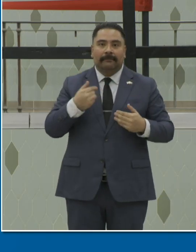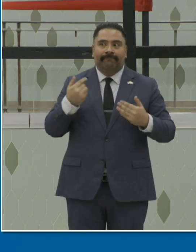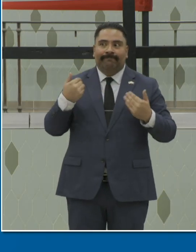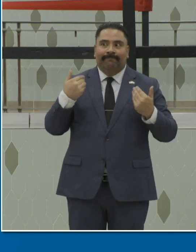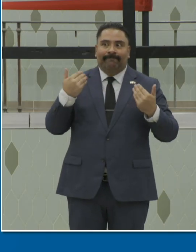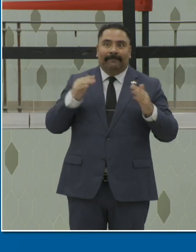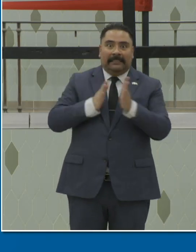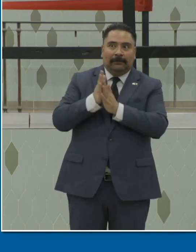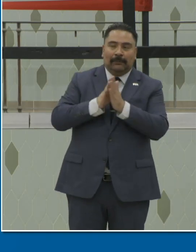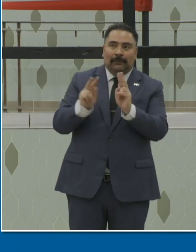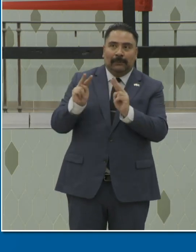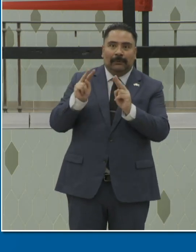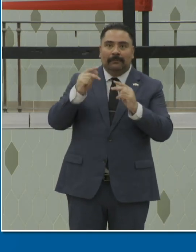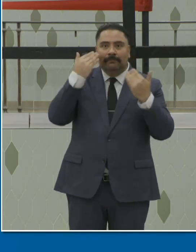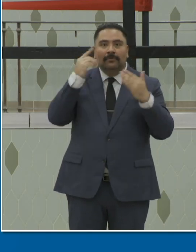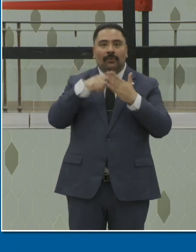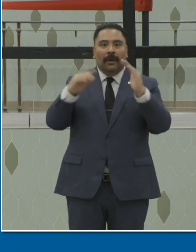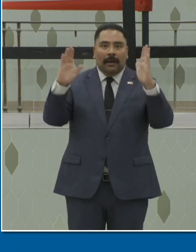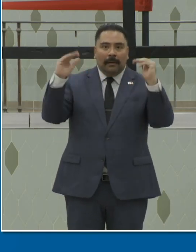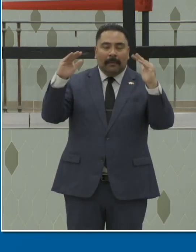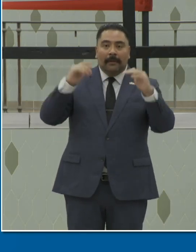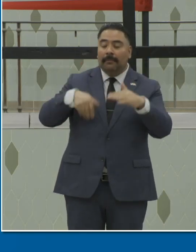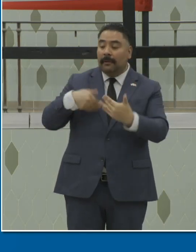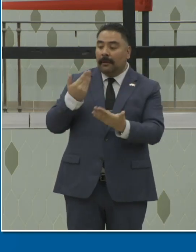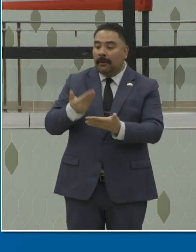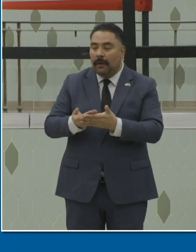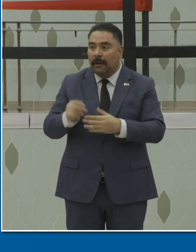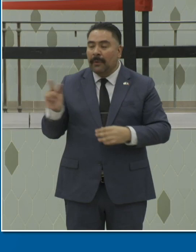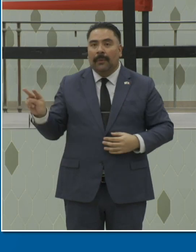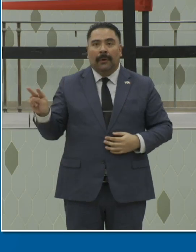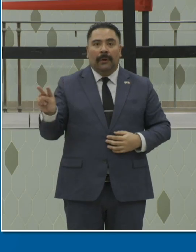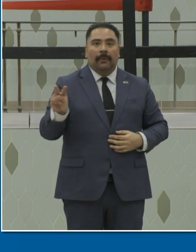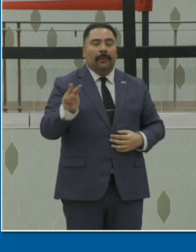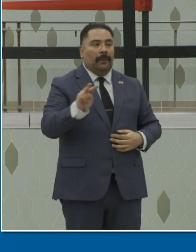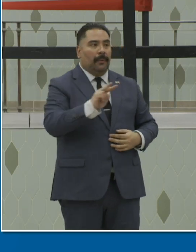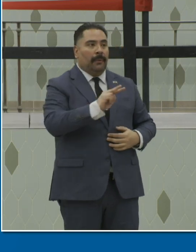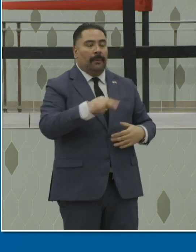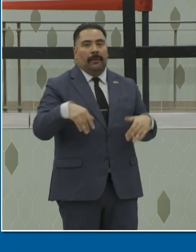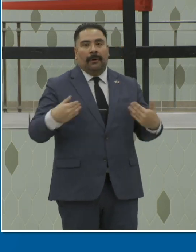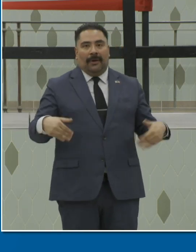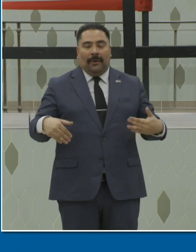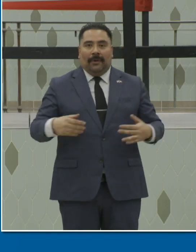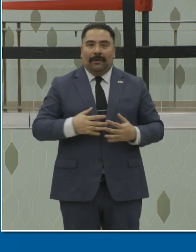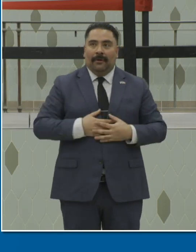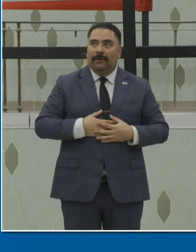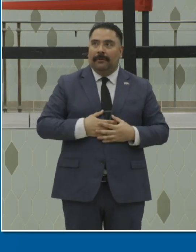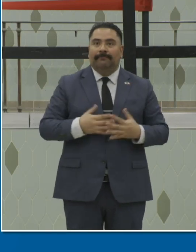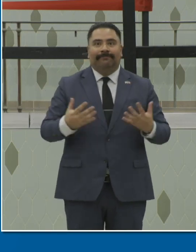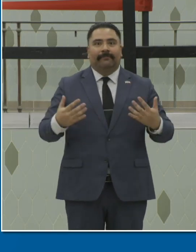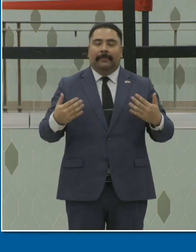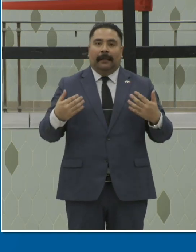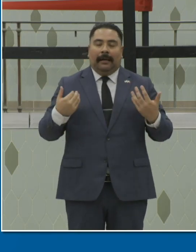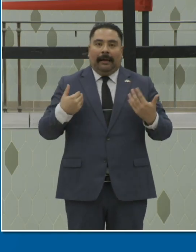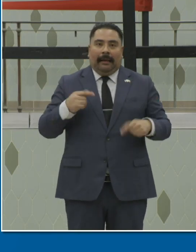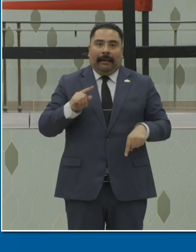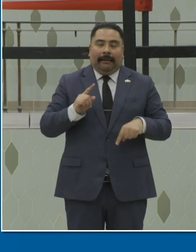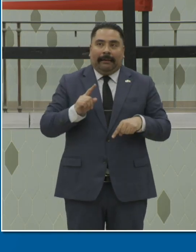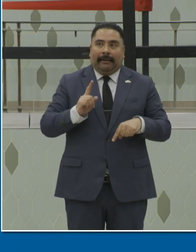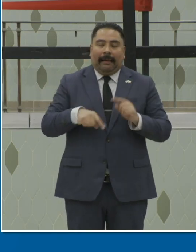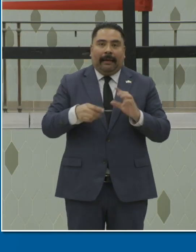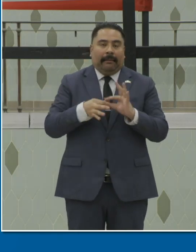to expect, but once I got here and saw what we had, I mean, it's, there's no way to put it